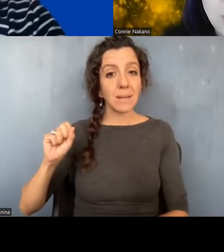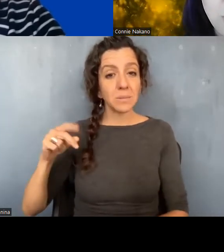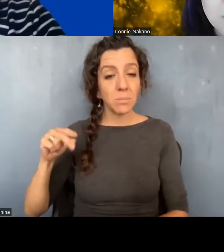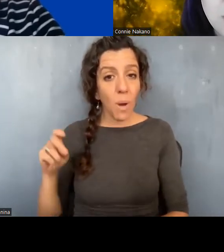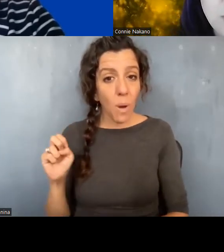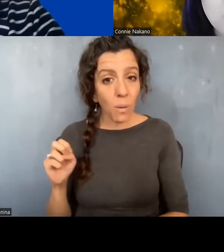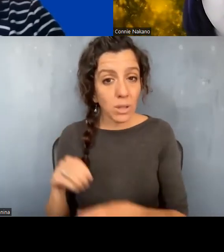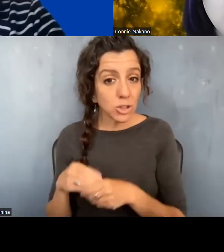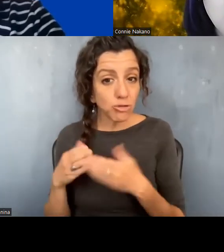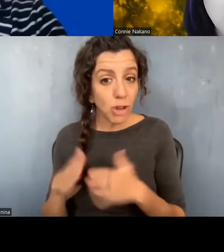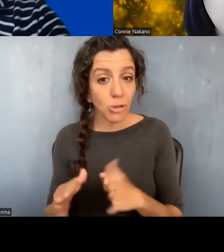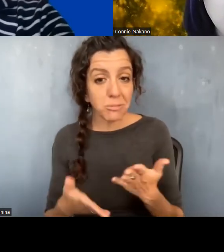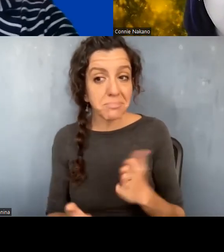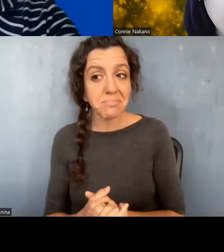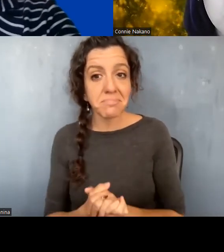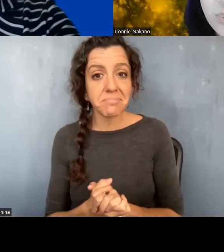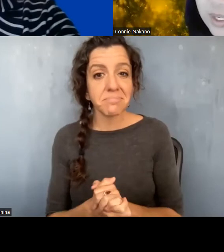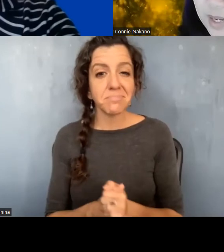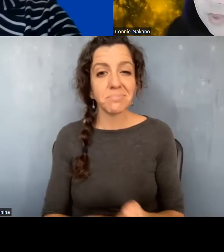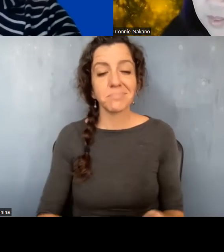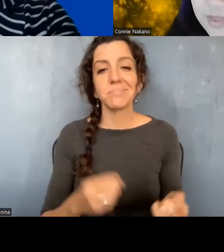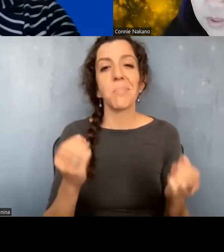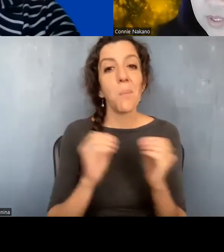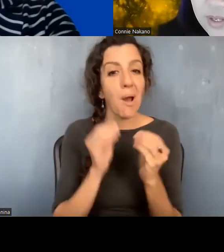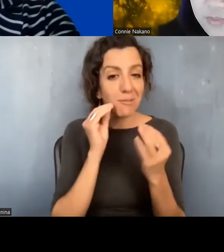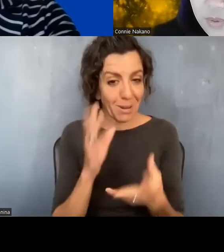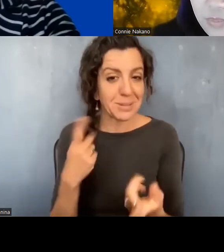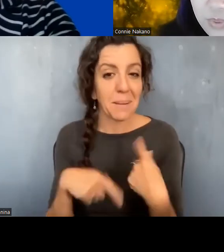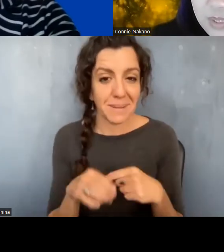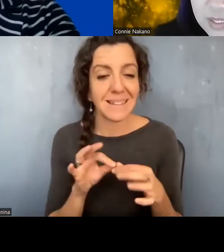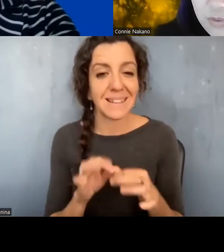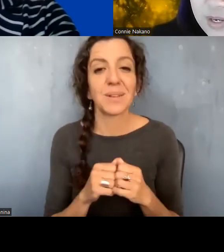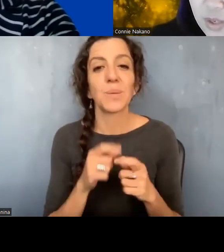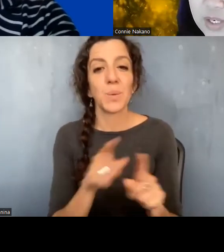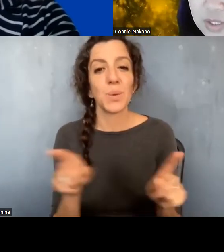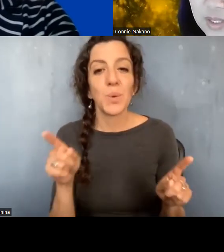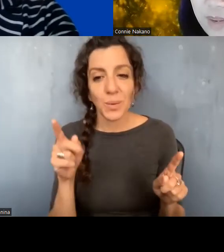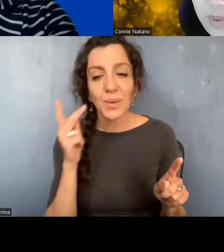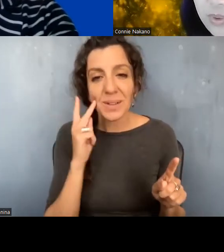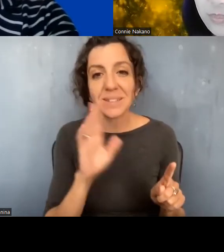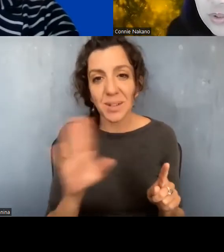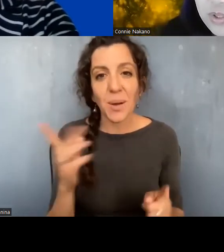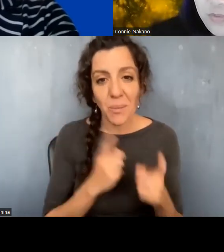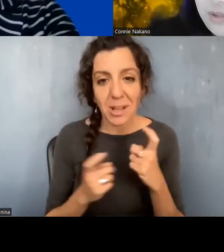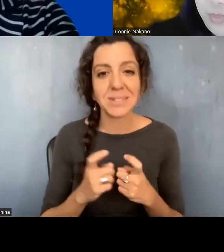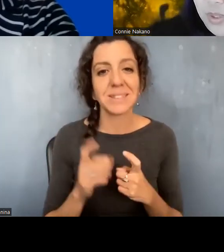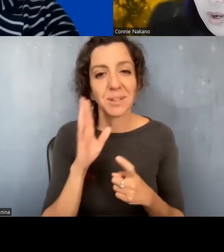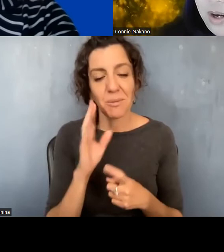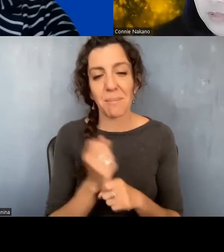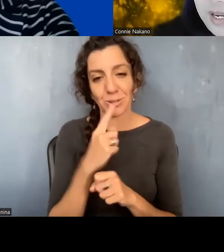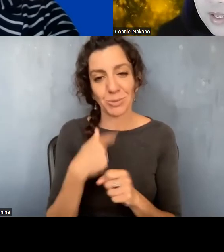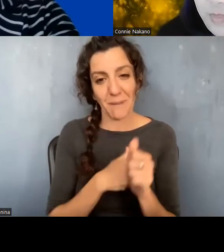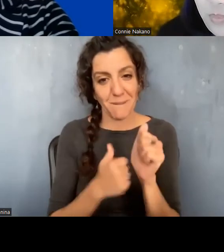in general. So more to come on that. Those of you, we see your funding questions and we'll be sure to follow up with